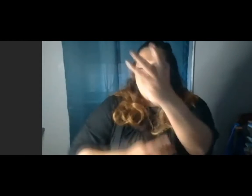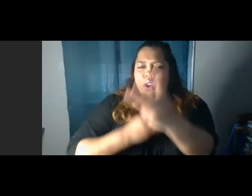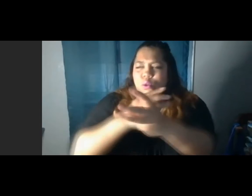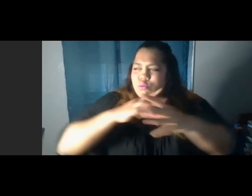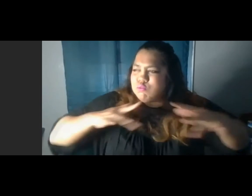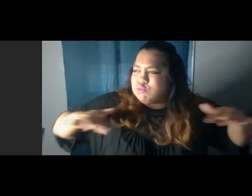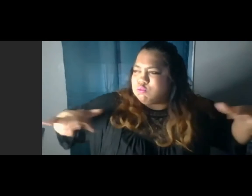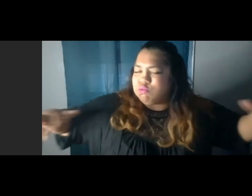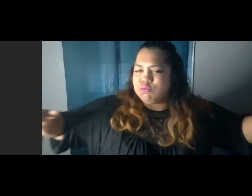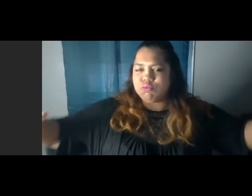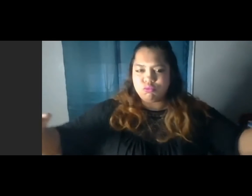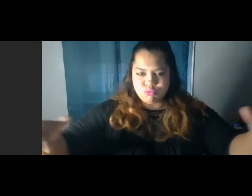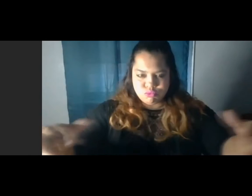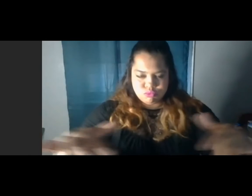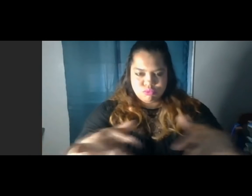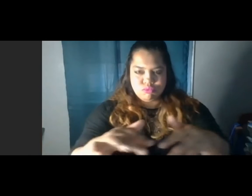the world.